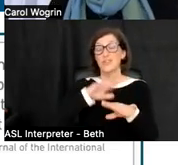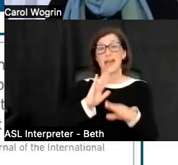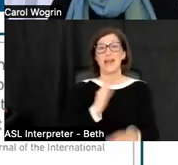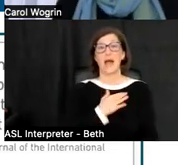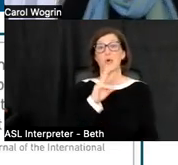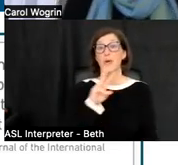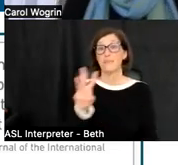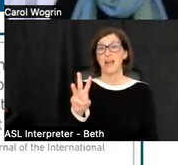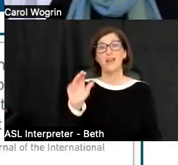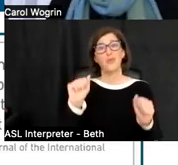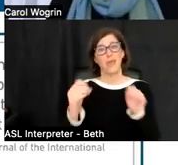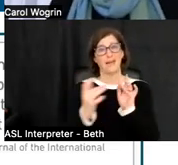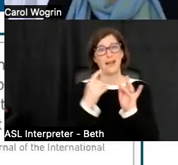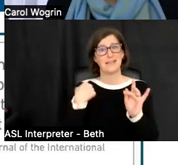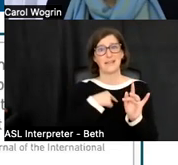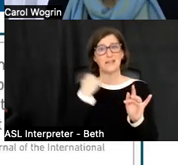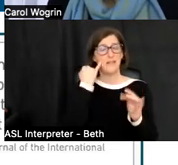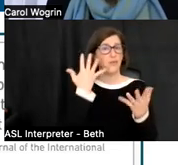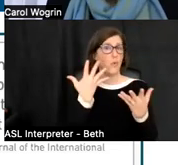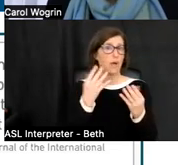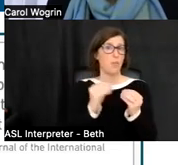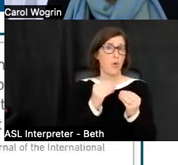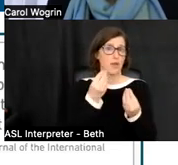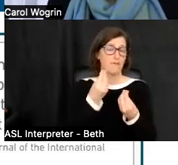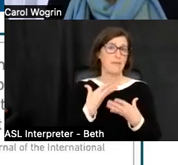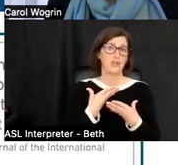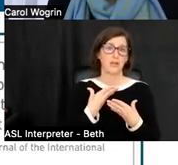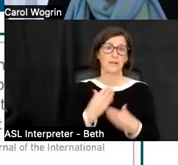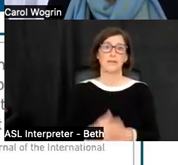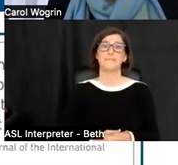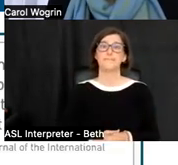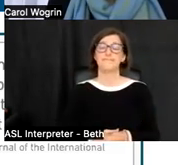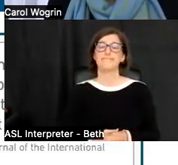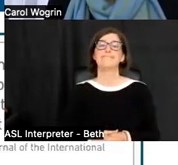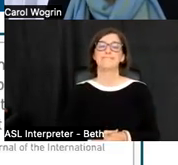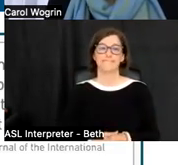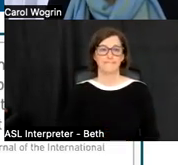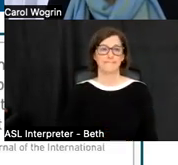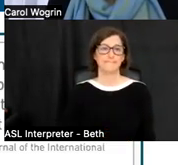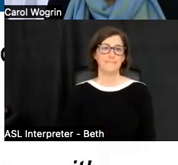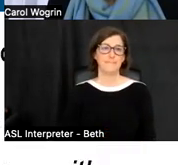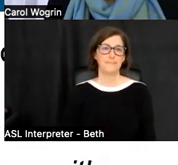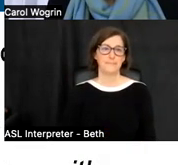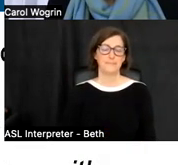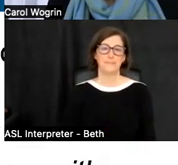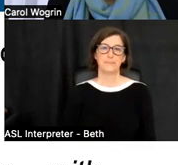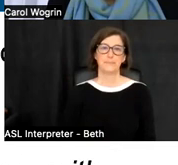you certainly can reach out to us if you want more information. And can we have the last slide, please?